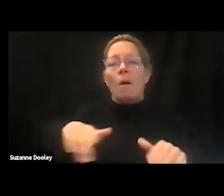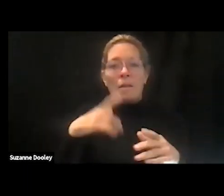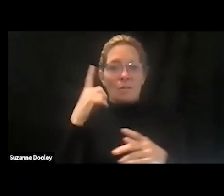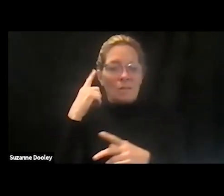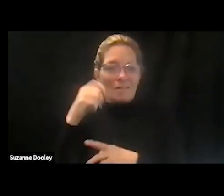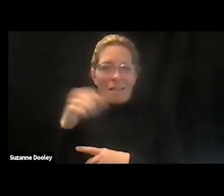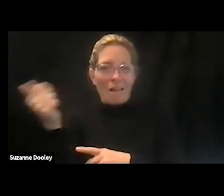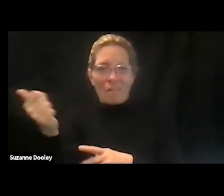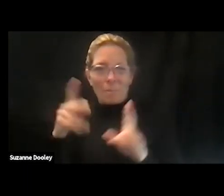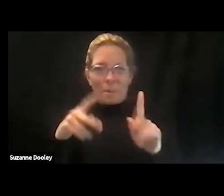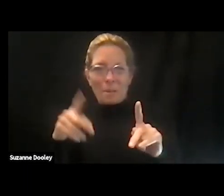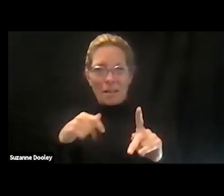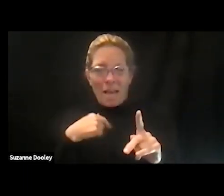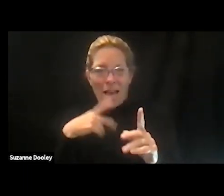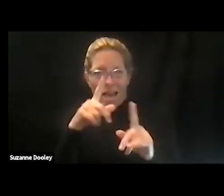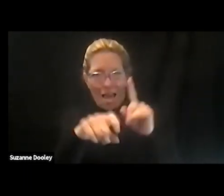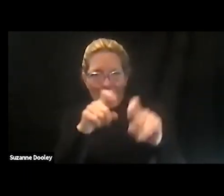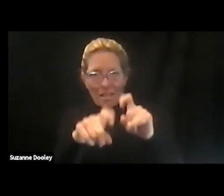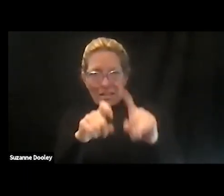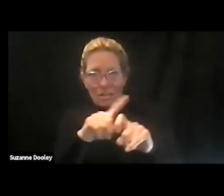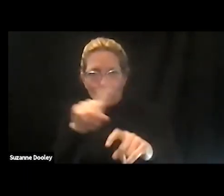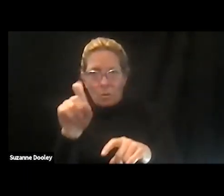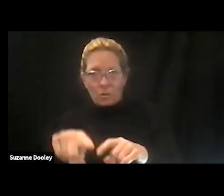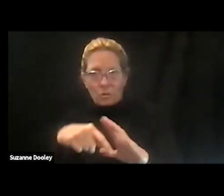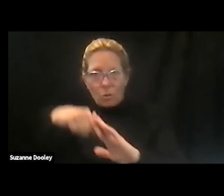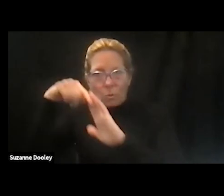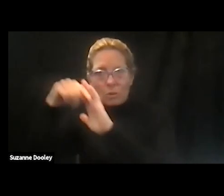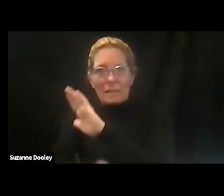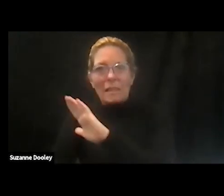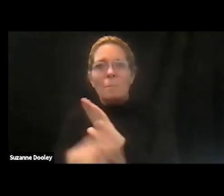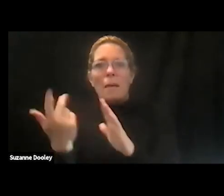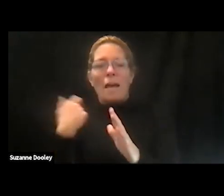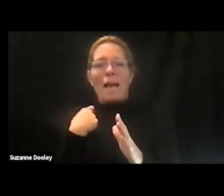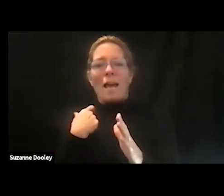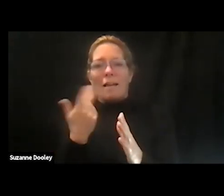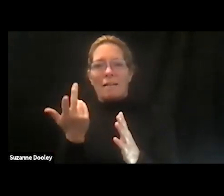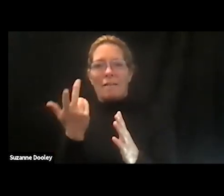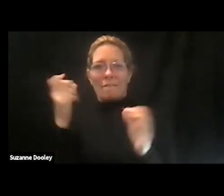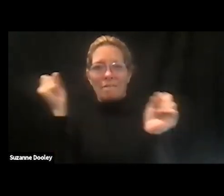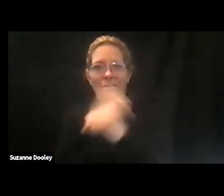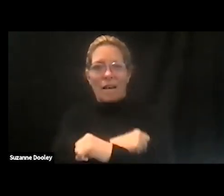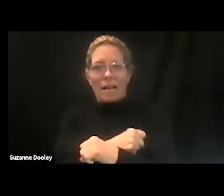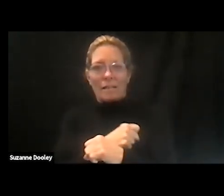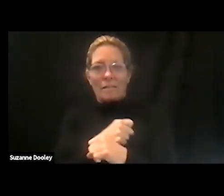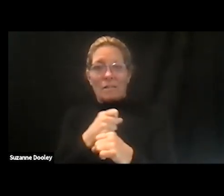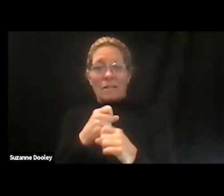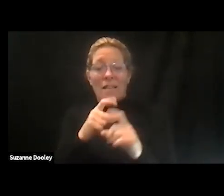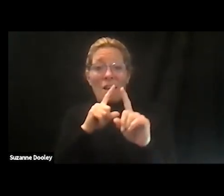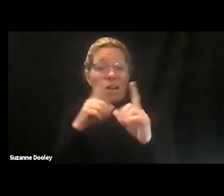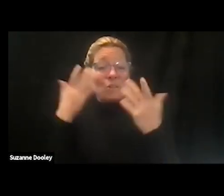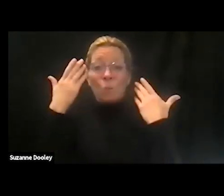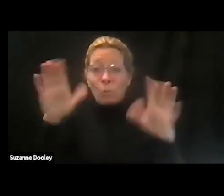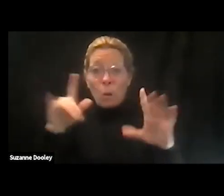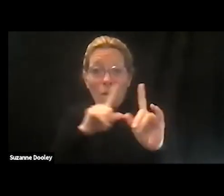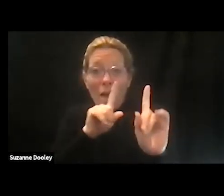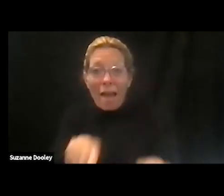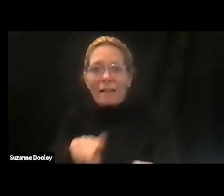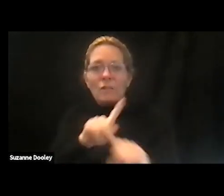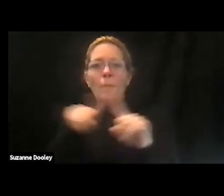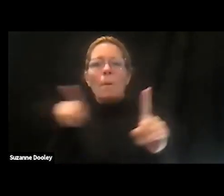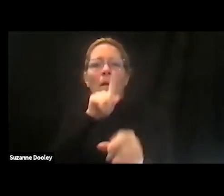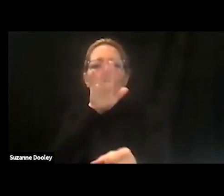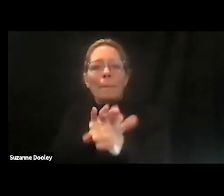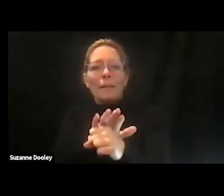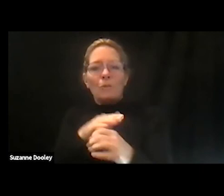questions, go deep and fight. Like, that's what it takes. It's about not knowing what the answer looks like, but being committed to the